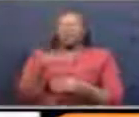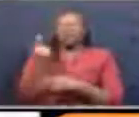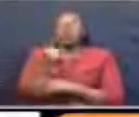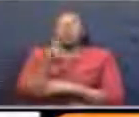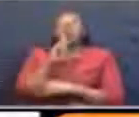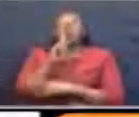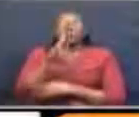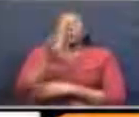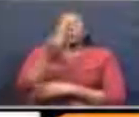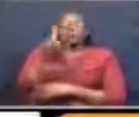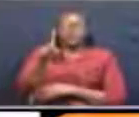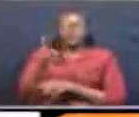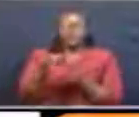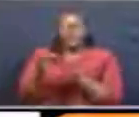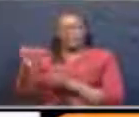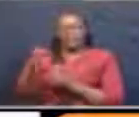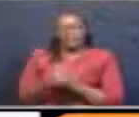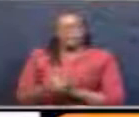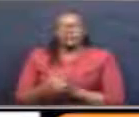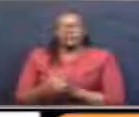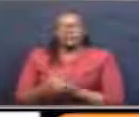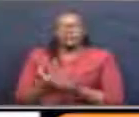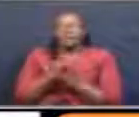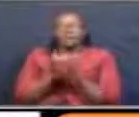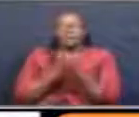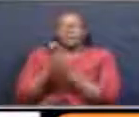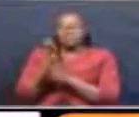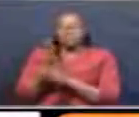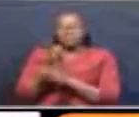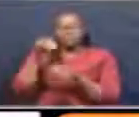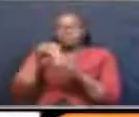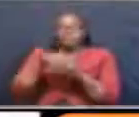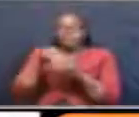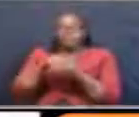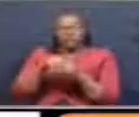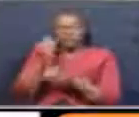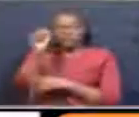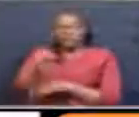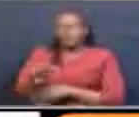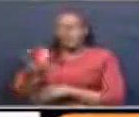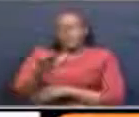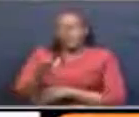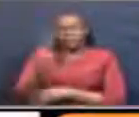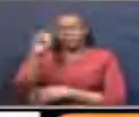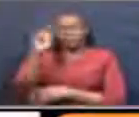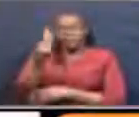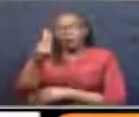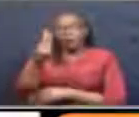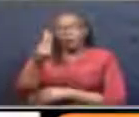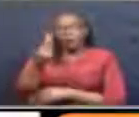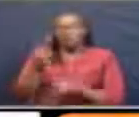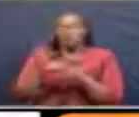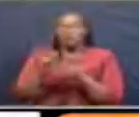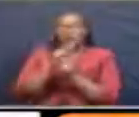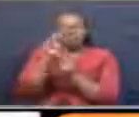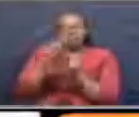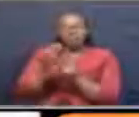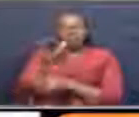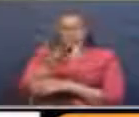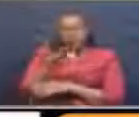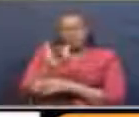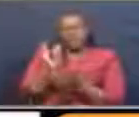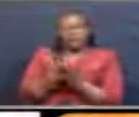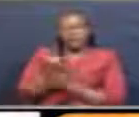only 121,000 hectares, and this is mainly in the southern part of Mau. And